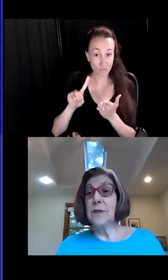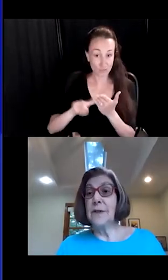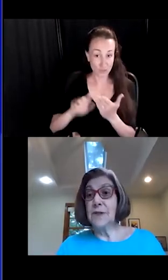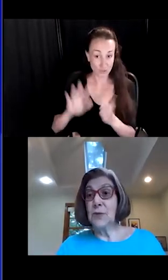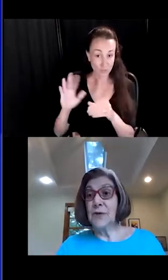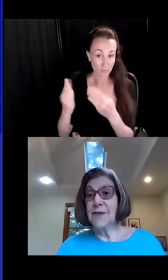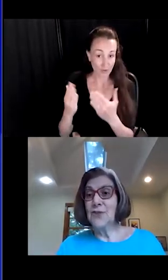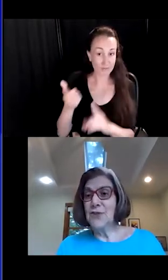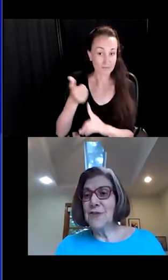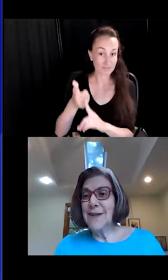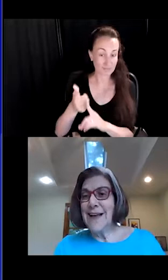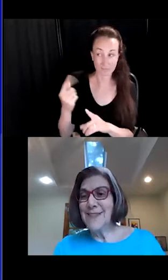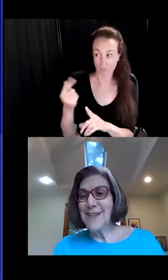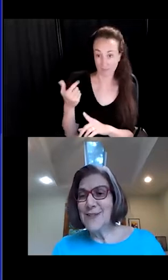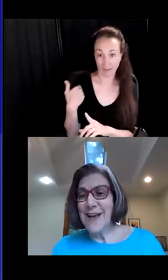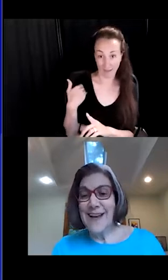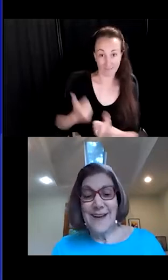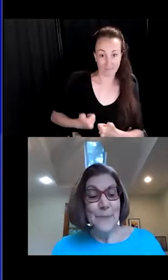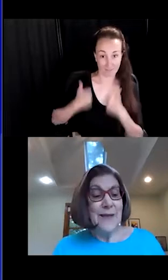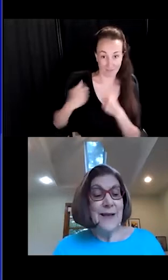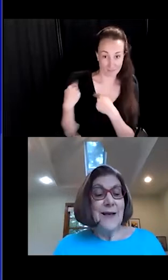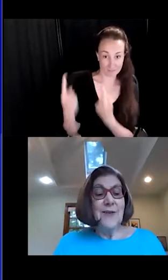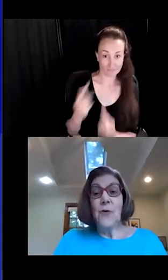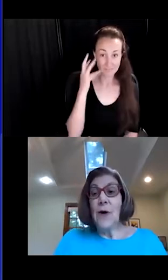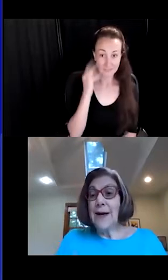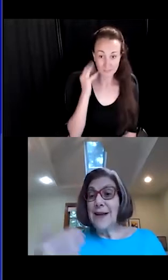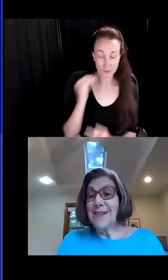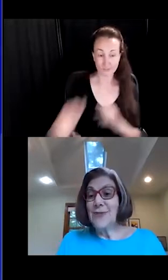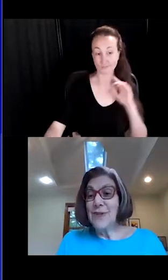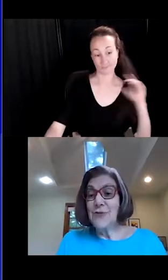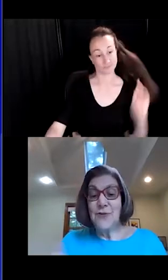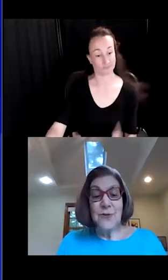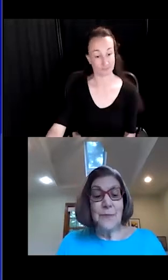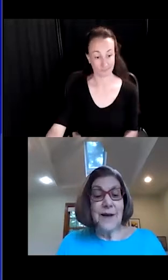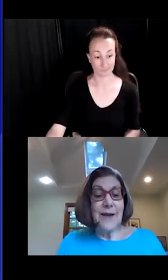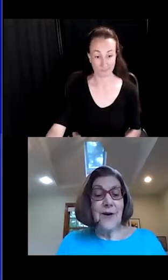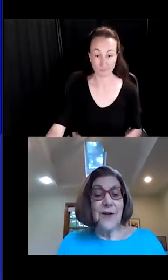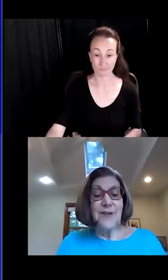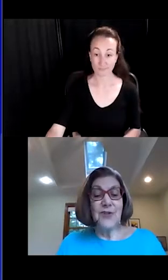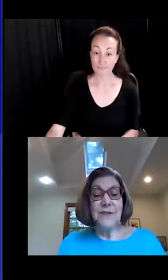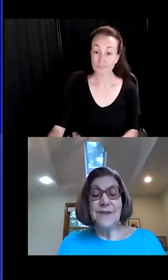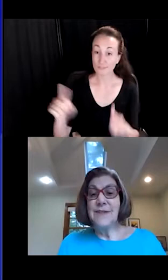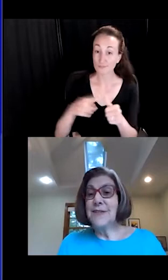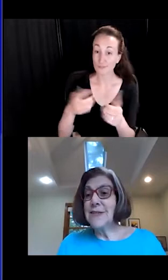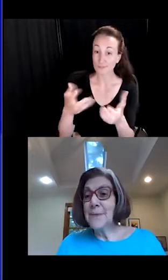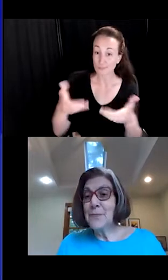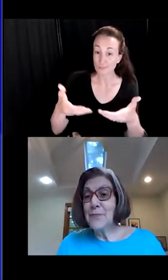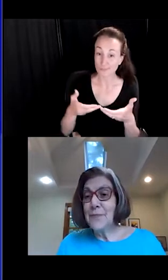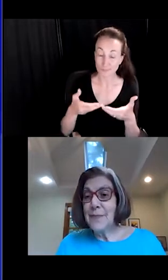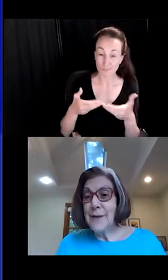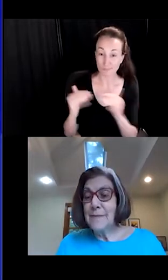people with lived experience, just as an aside. So I'd like to introduce my colleague, Gina